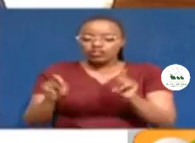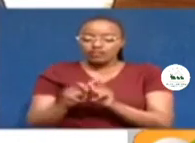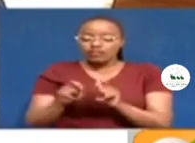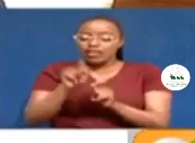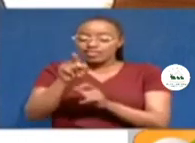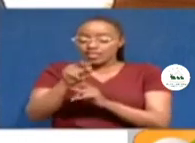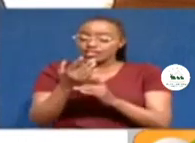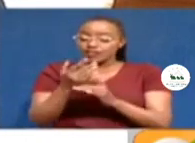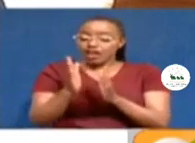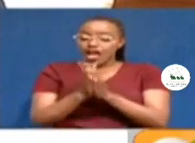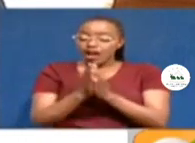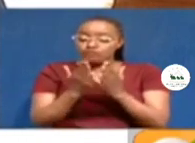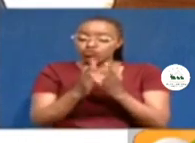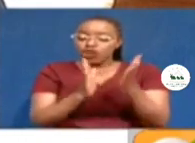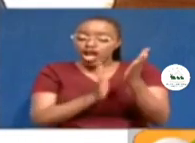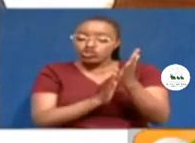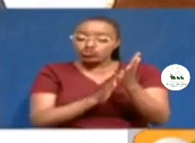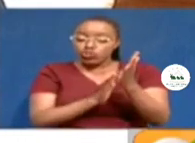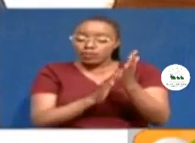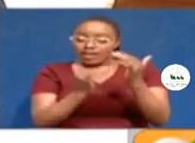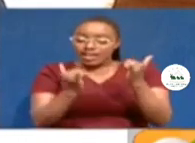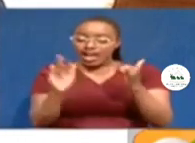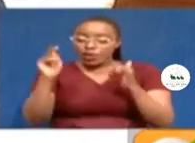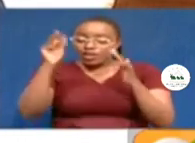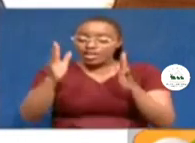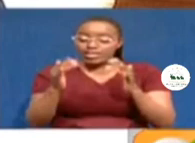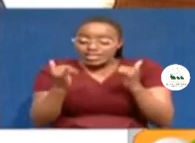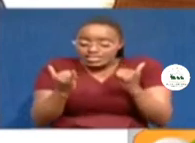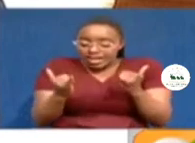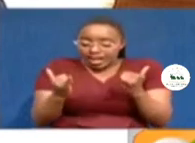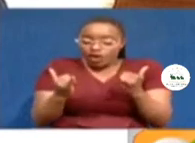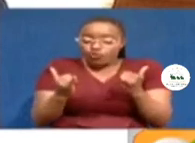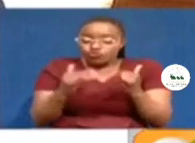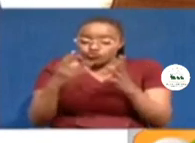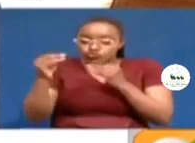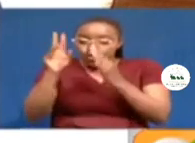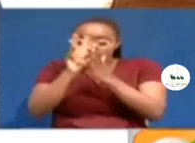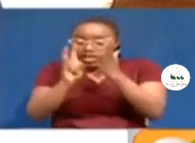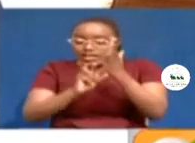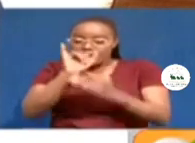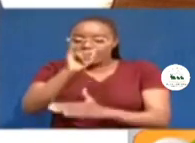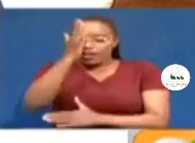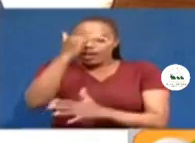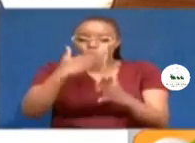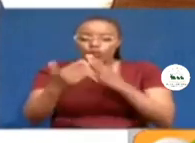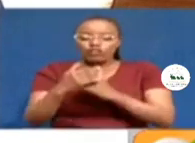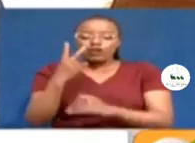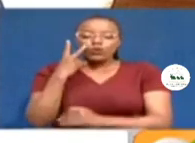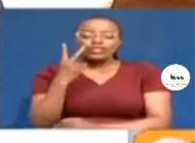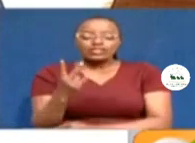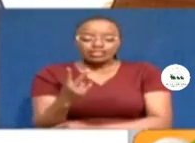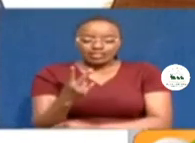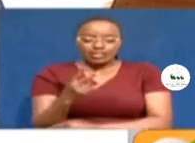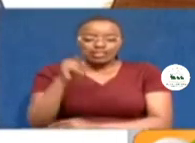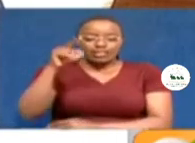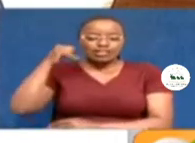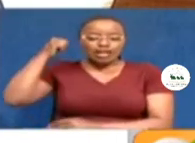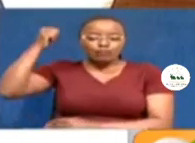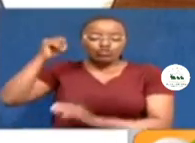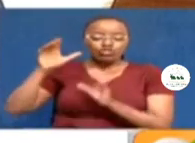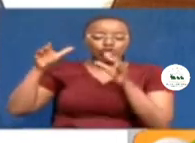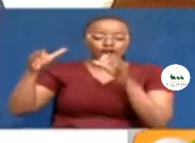I commend to every Kenyan at this point in our history. Because what one sees is a political